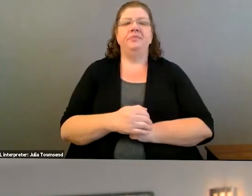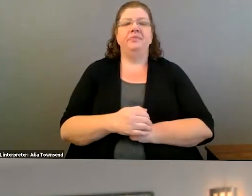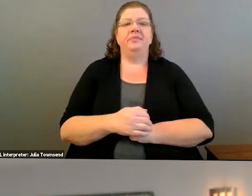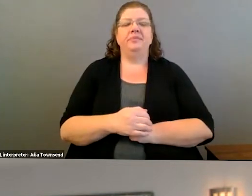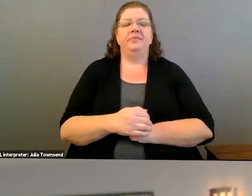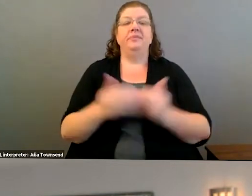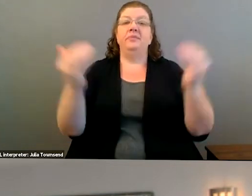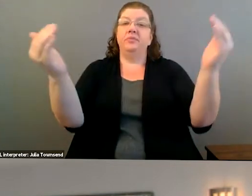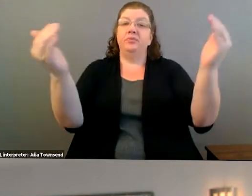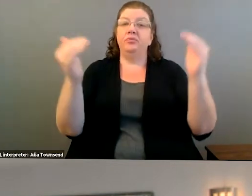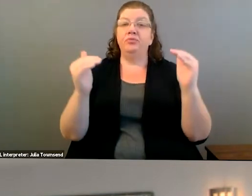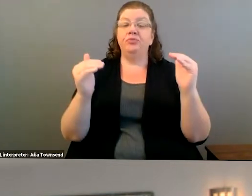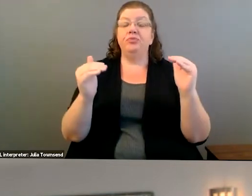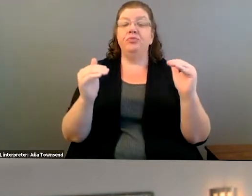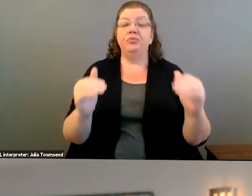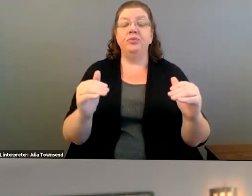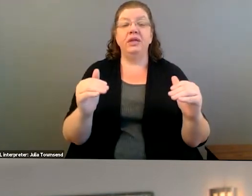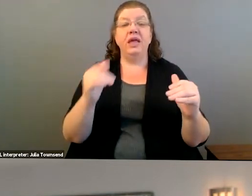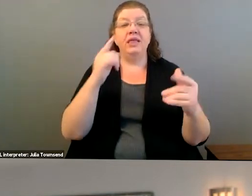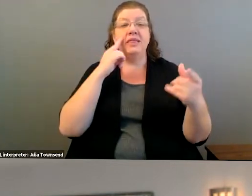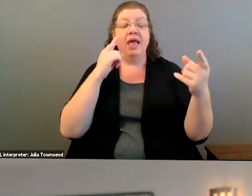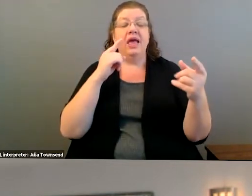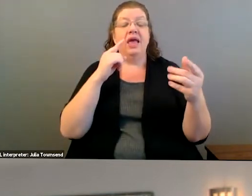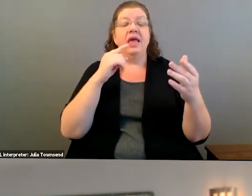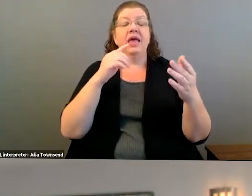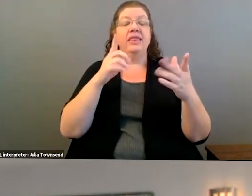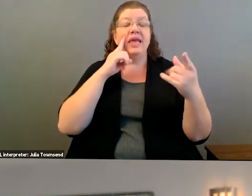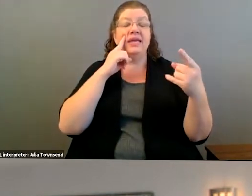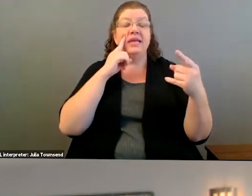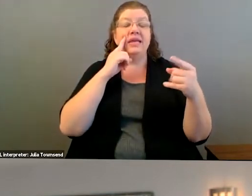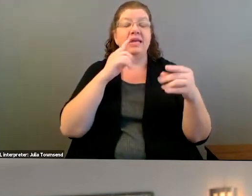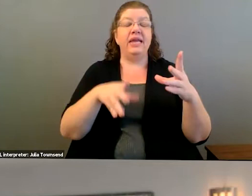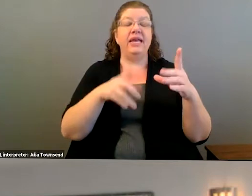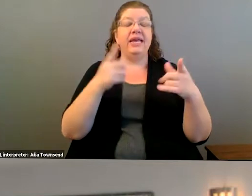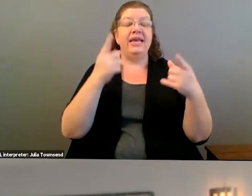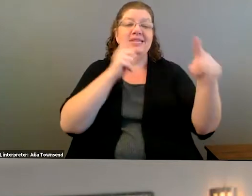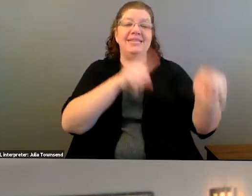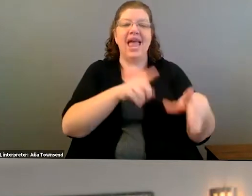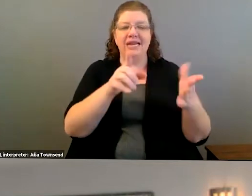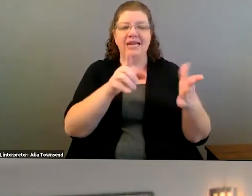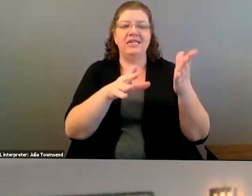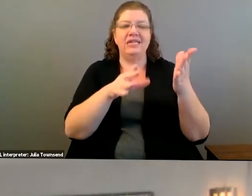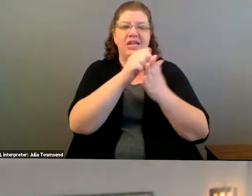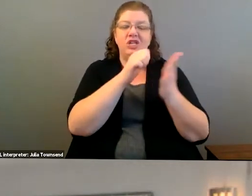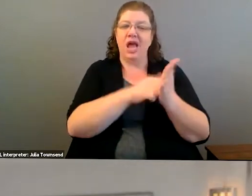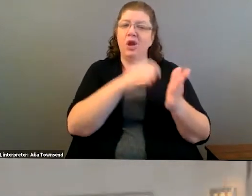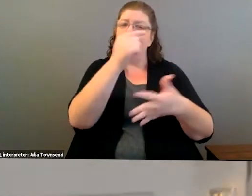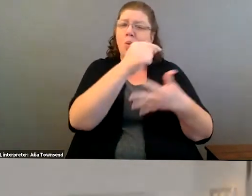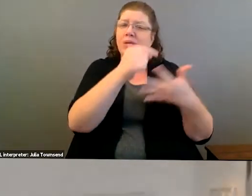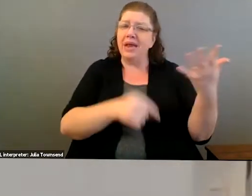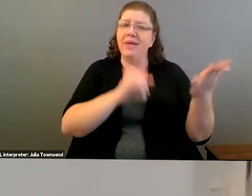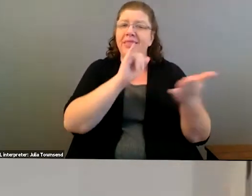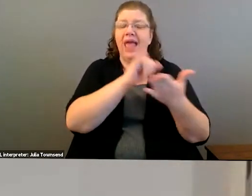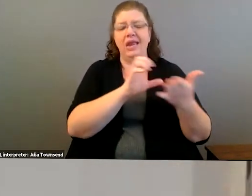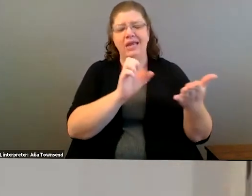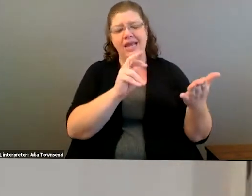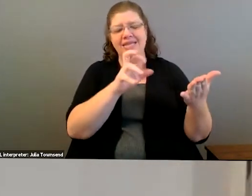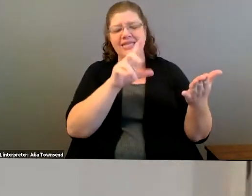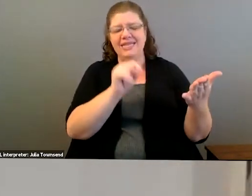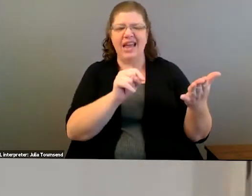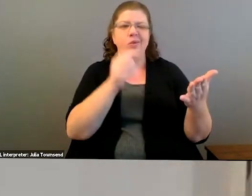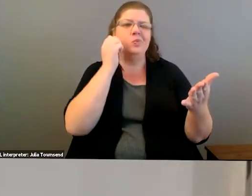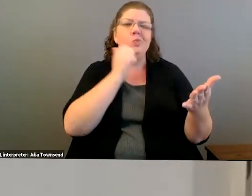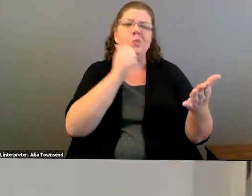Also, let's move on to the consent agenda. And a reminder that The items on the consent agenda are considered to be routine,